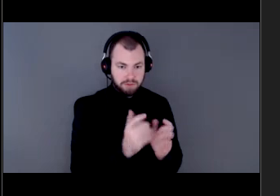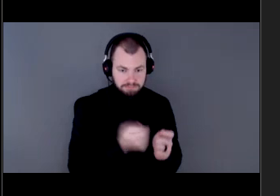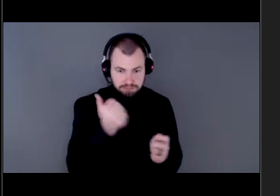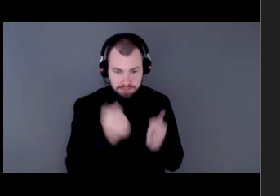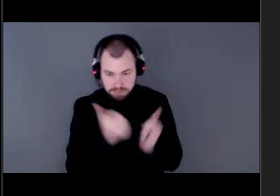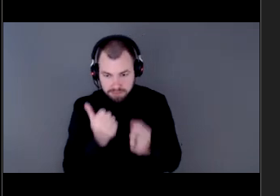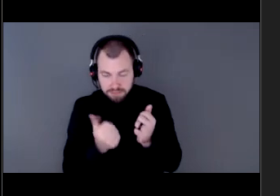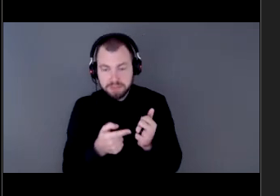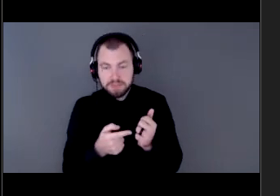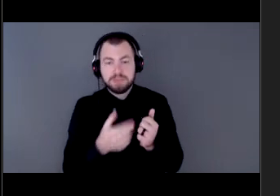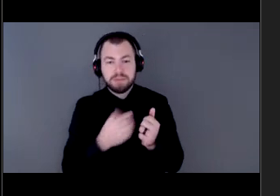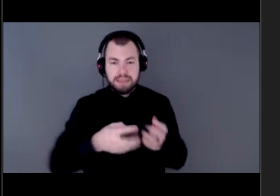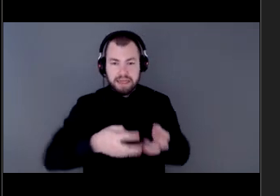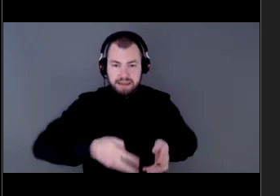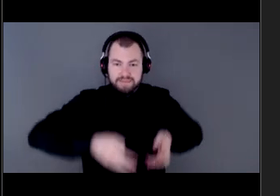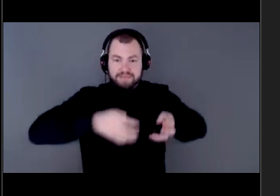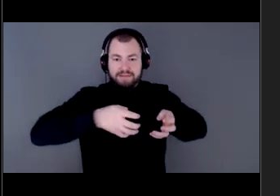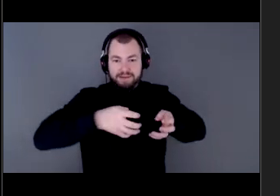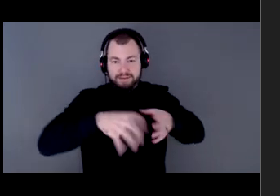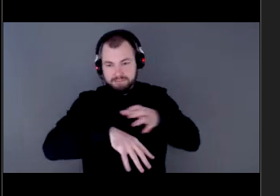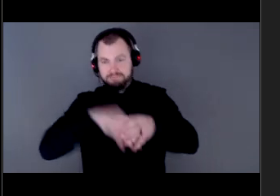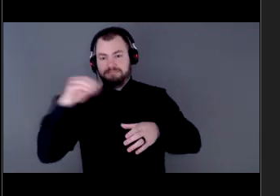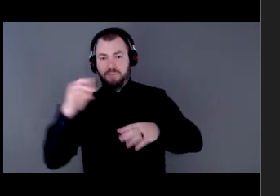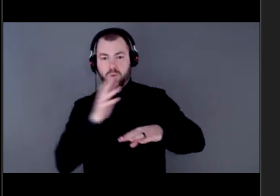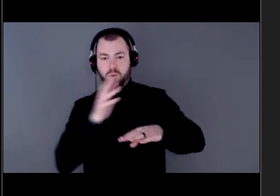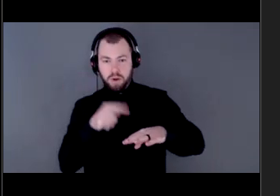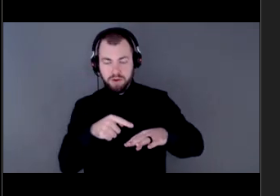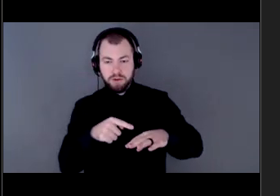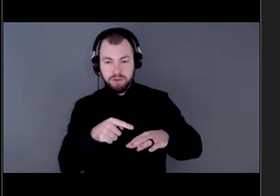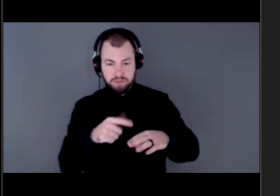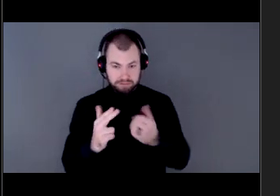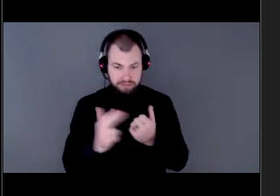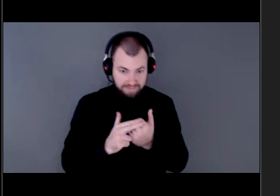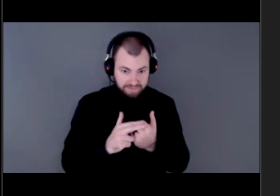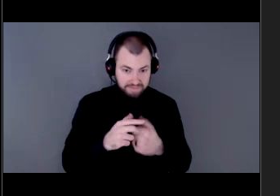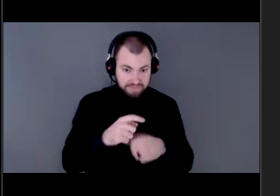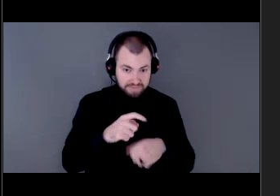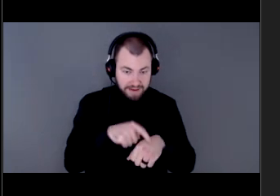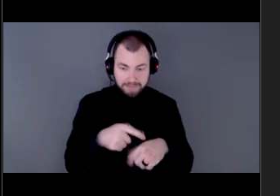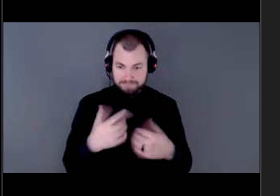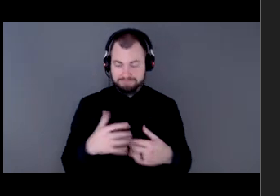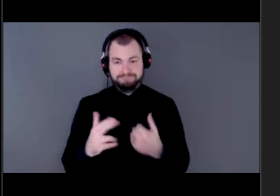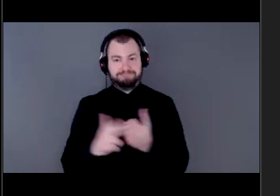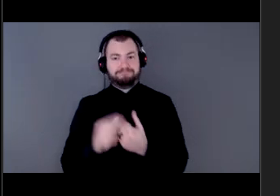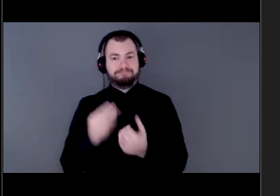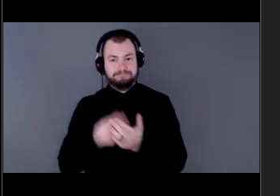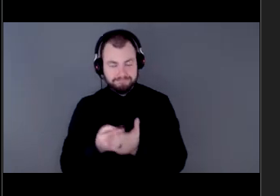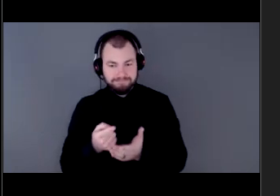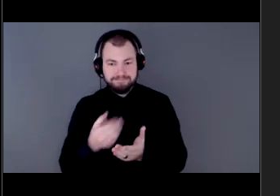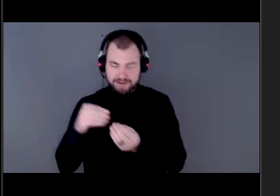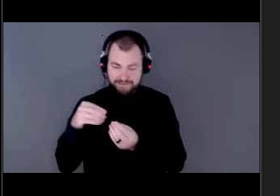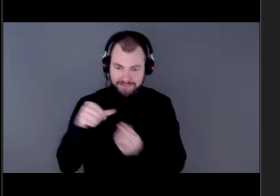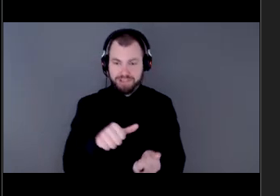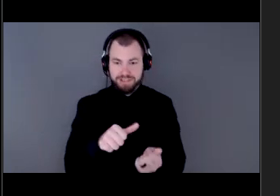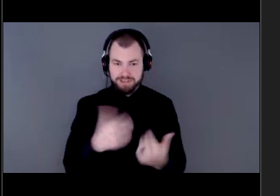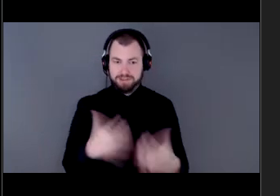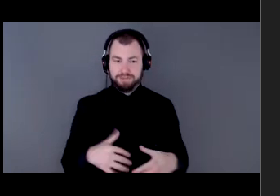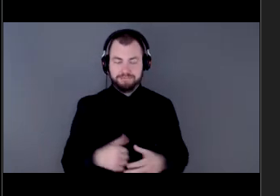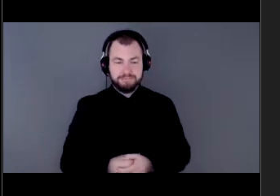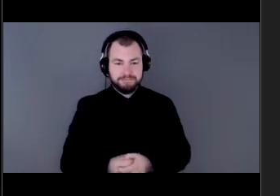extraction of these nets from the water, saves us a ton of time and gives us incredible yields in terms of efficiency.